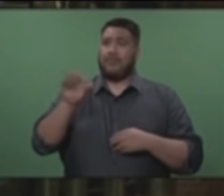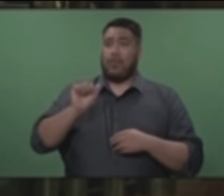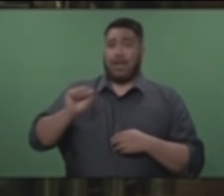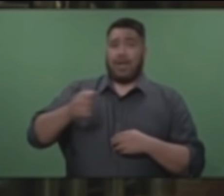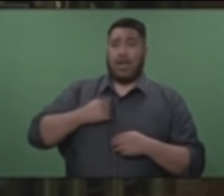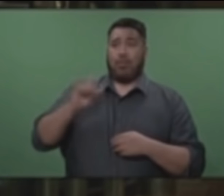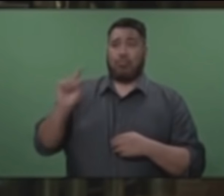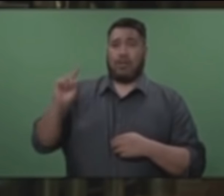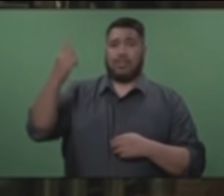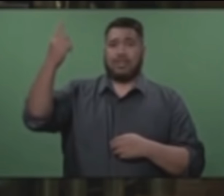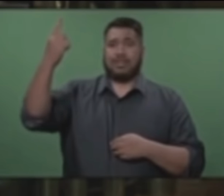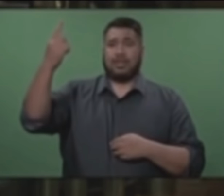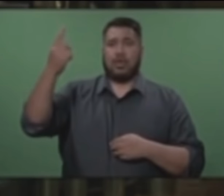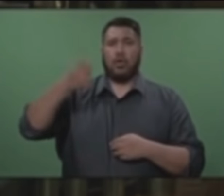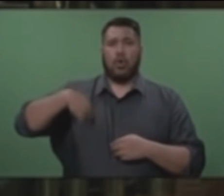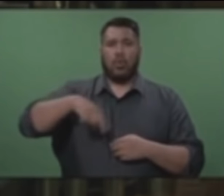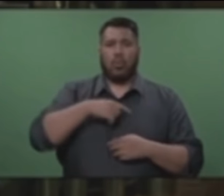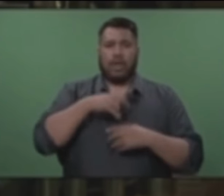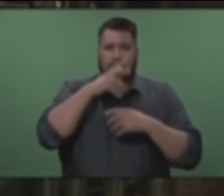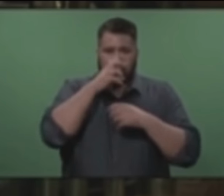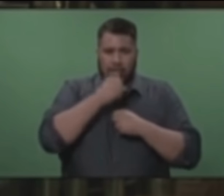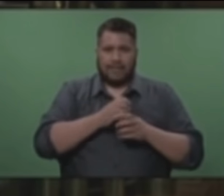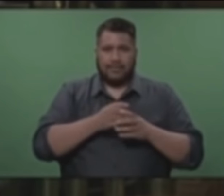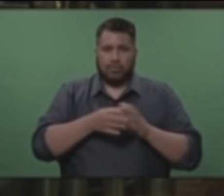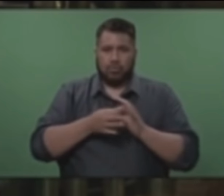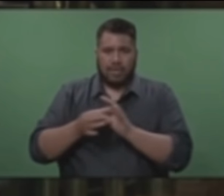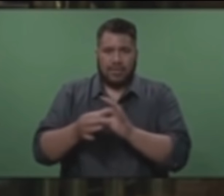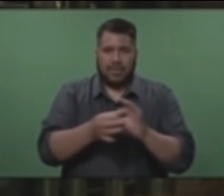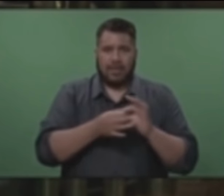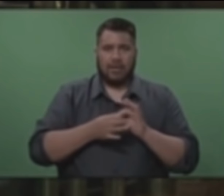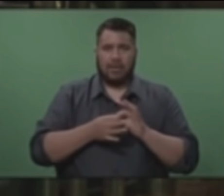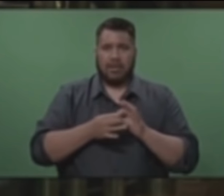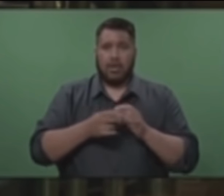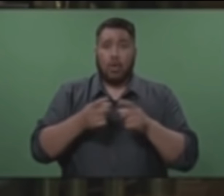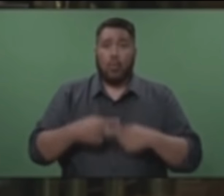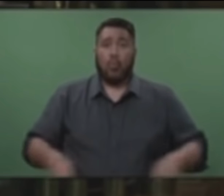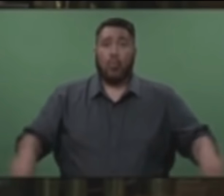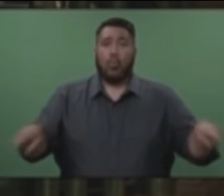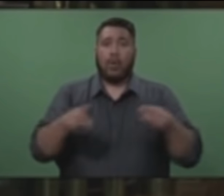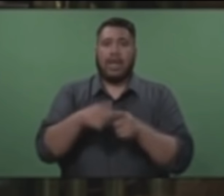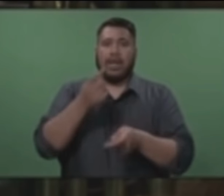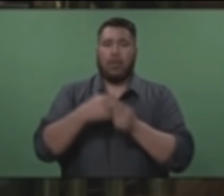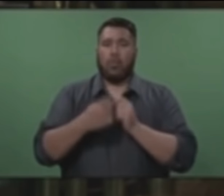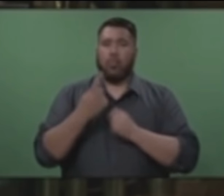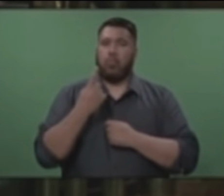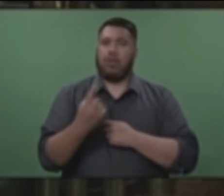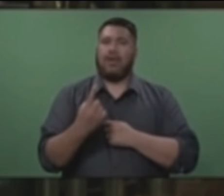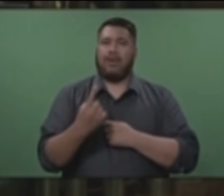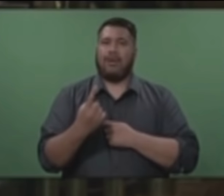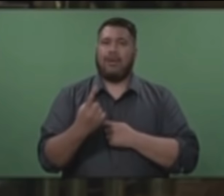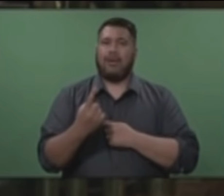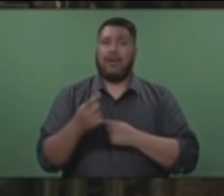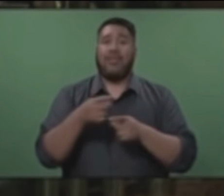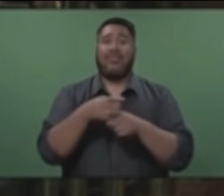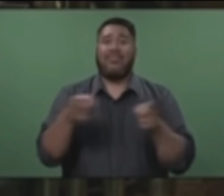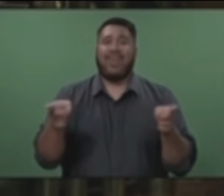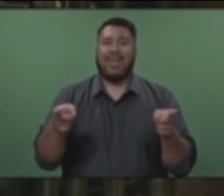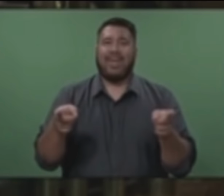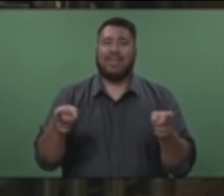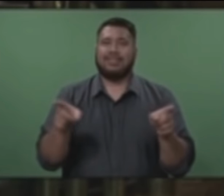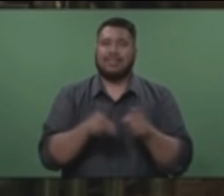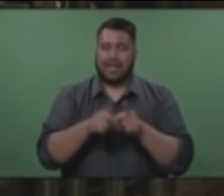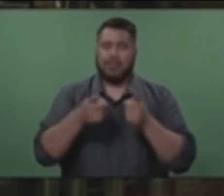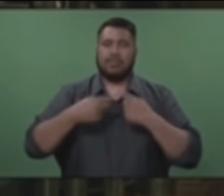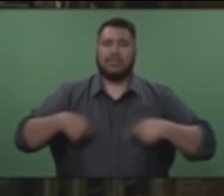together, we are one, they are us. Normally in New Zealand, all the bad news is in the